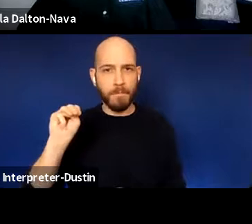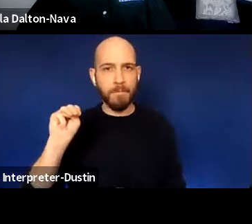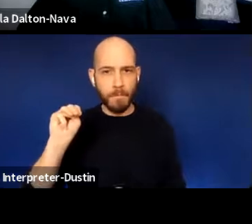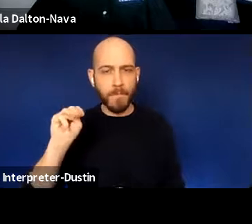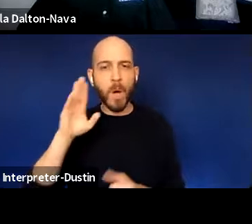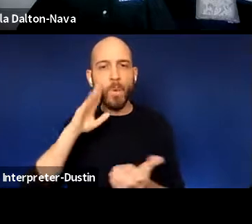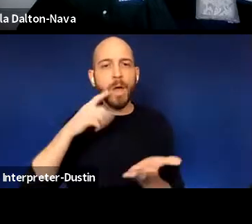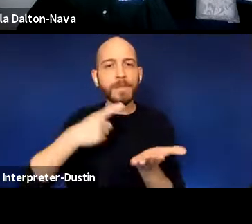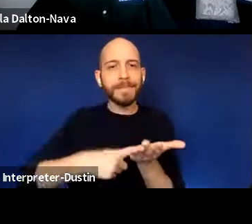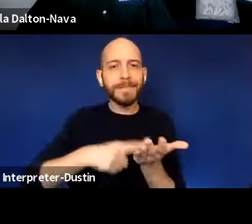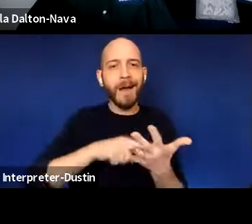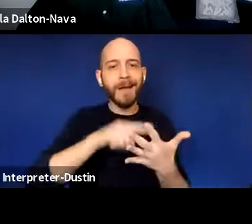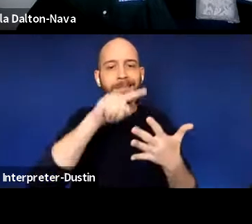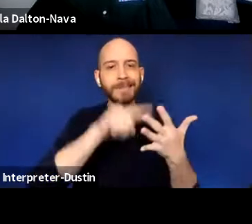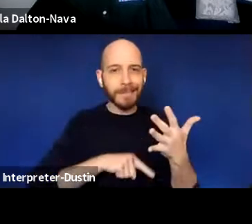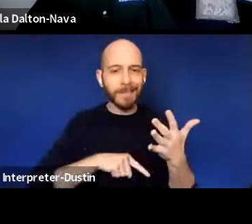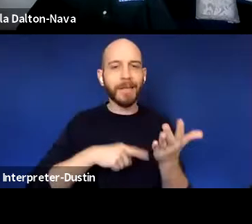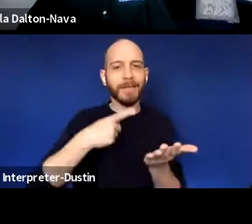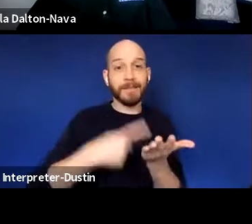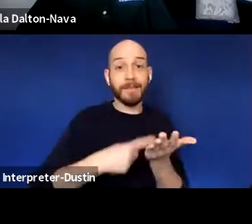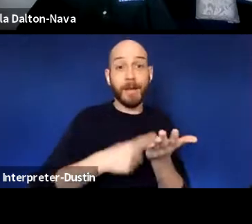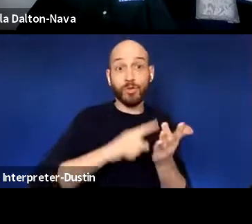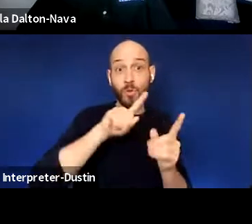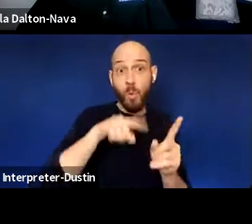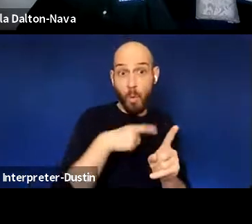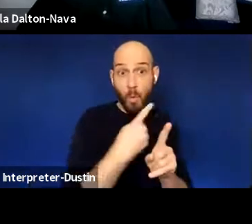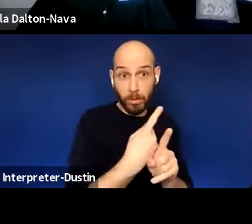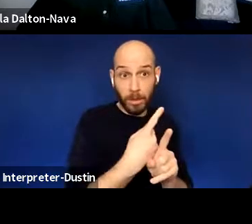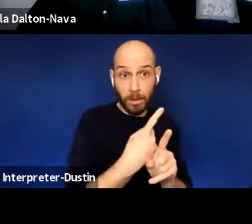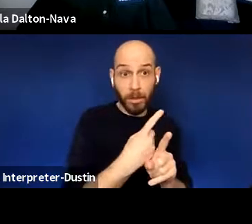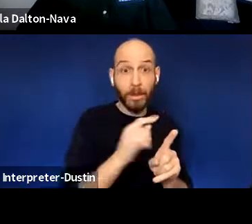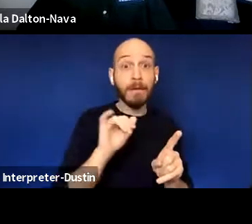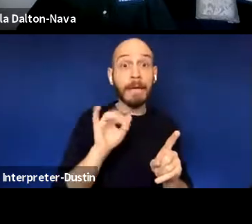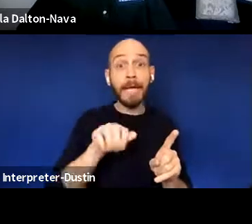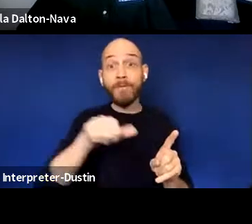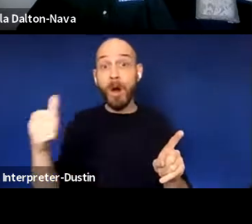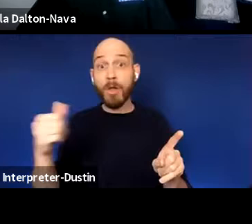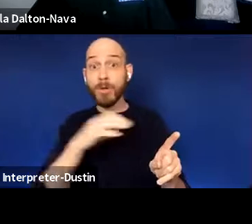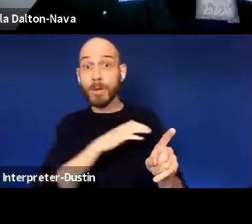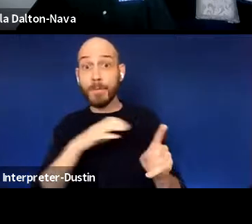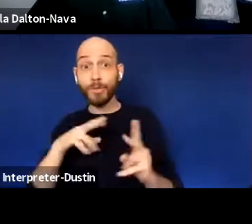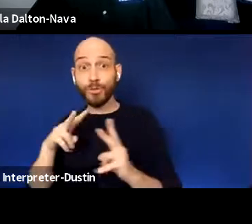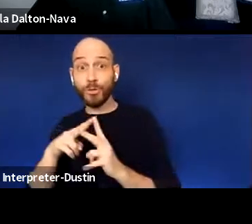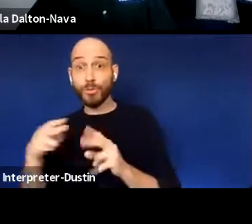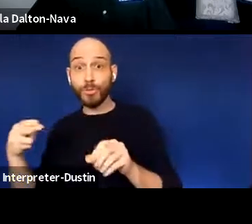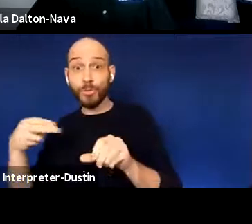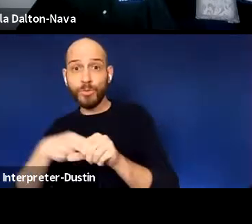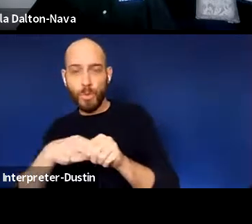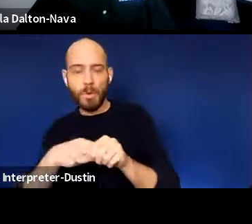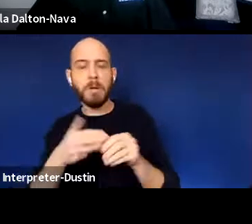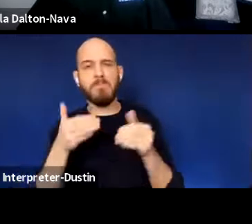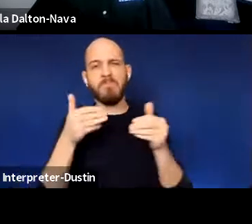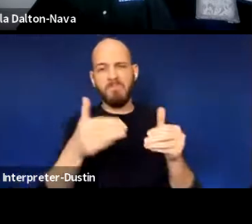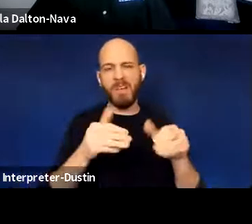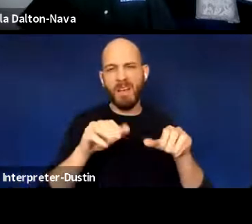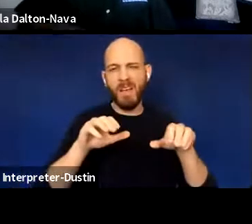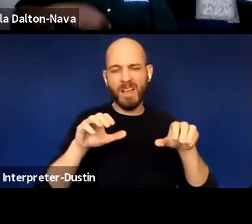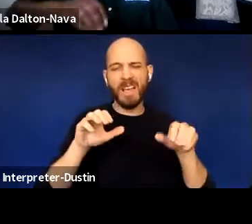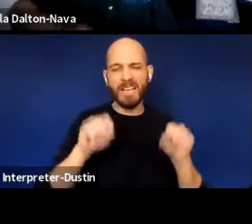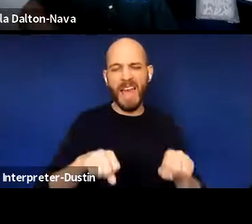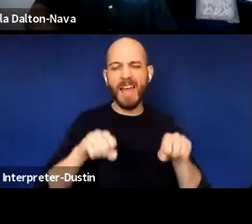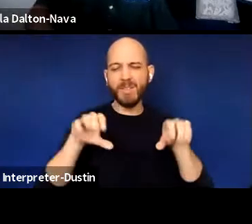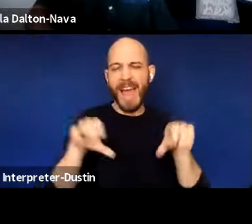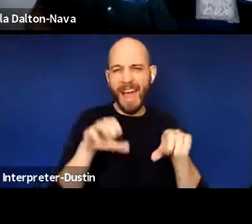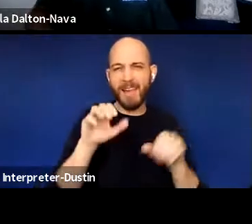us during the meeting, then we can address those other items that are action items. Okay, thank you so much. So there